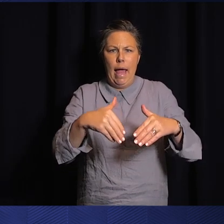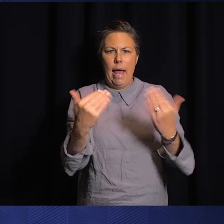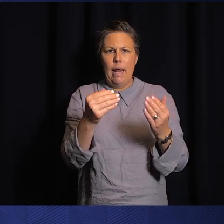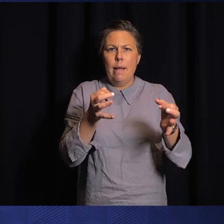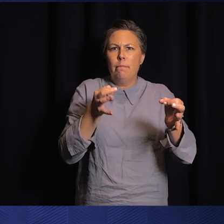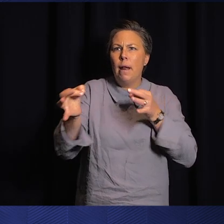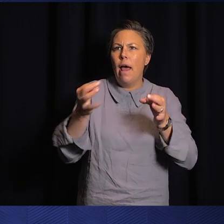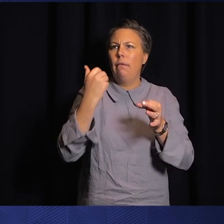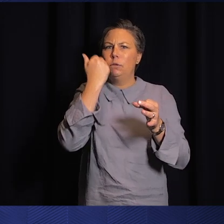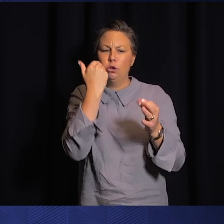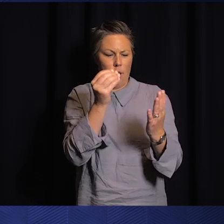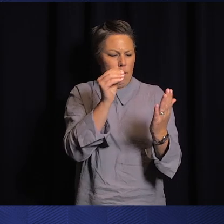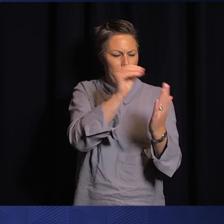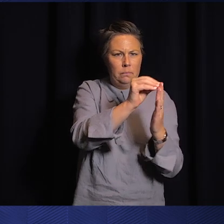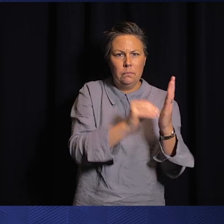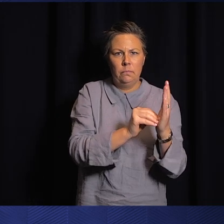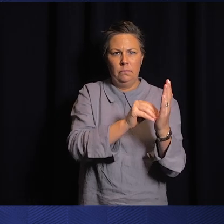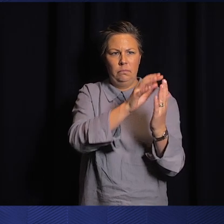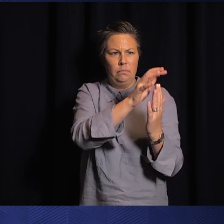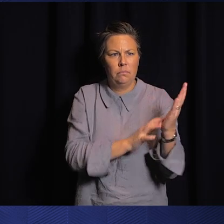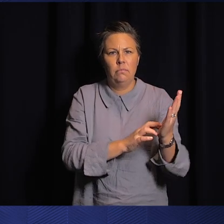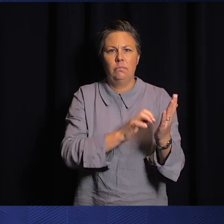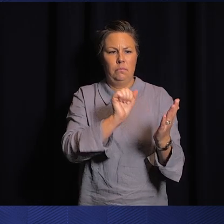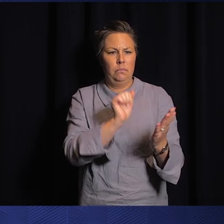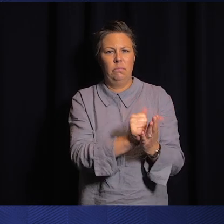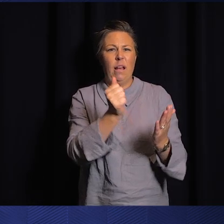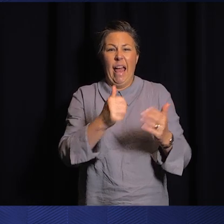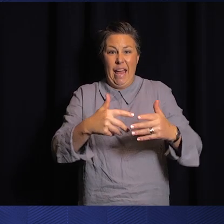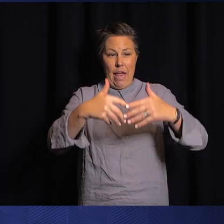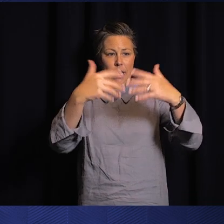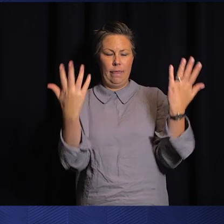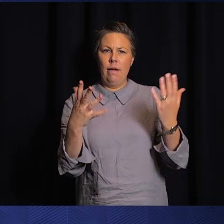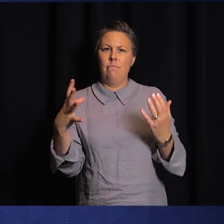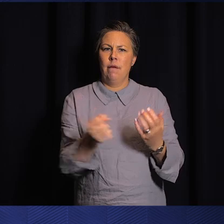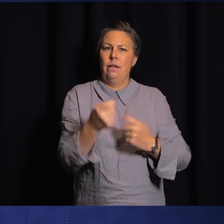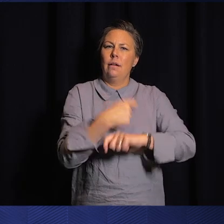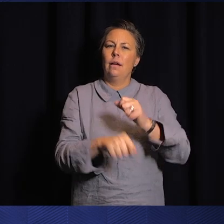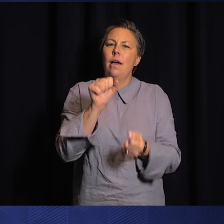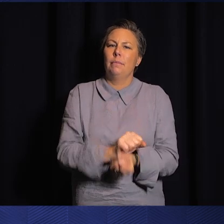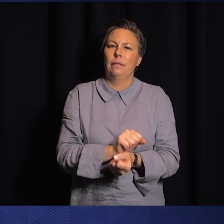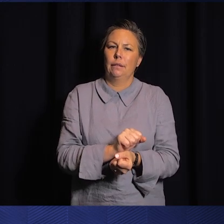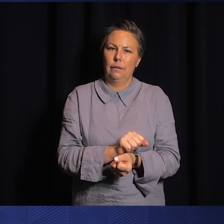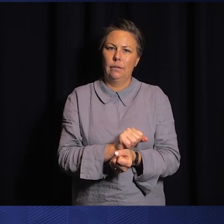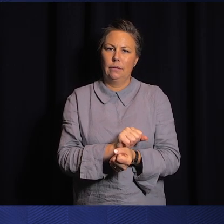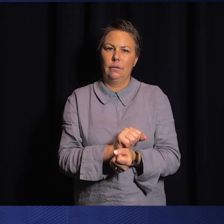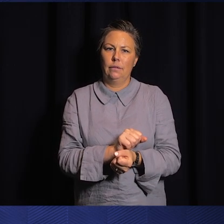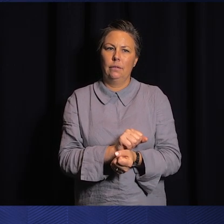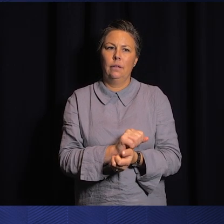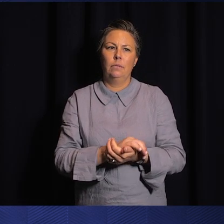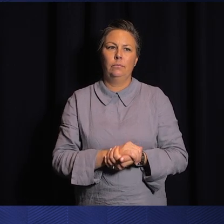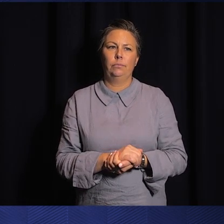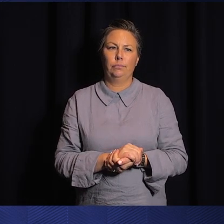strategies. We will hear from my fellow panelists, and most importantly,